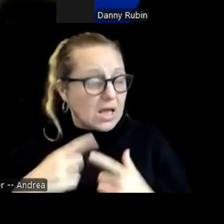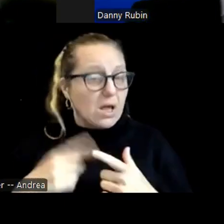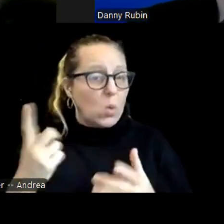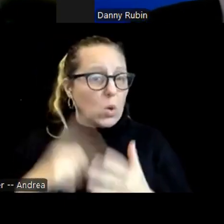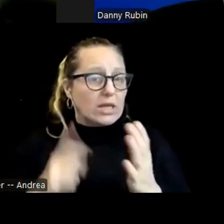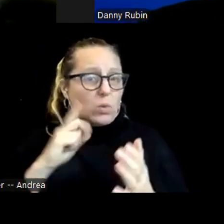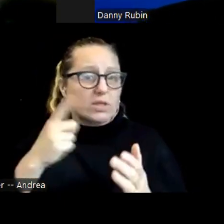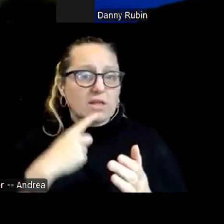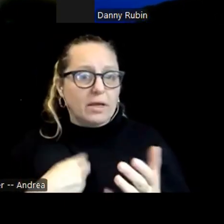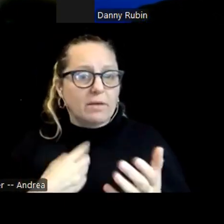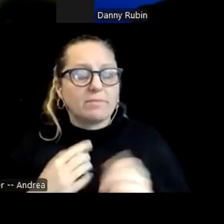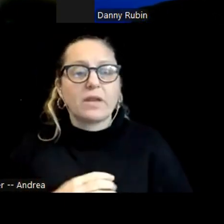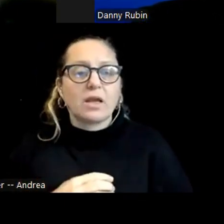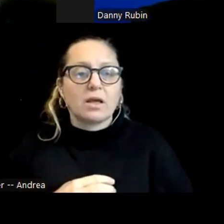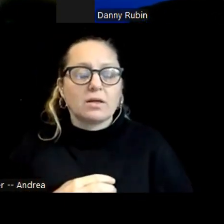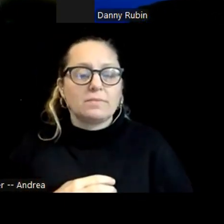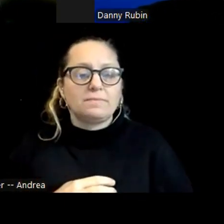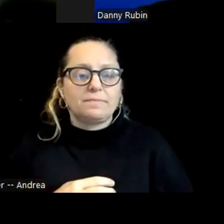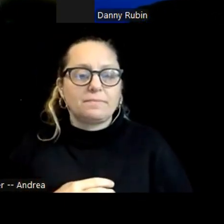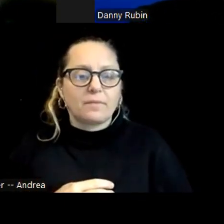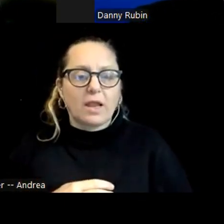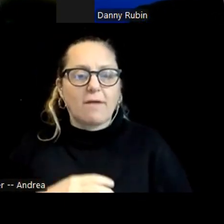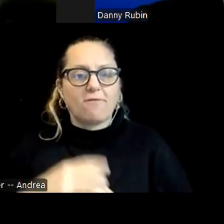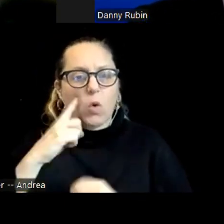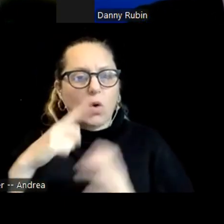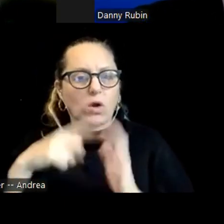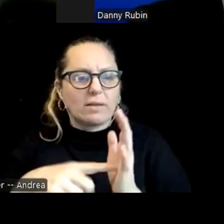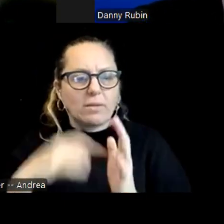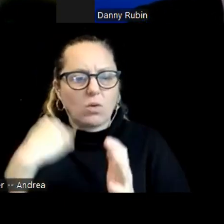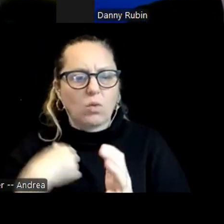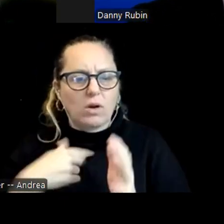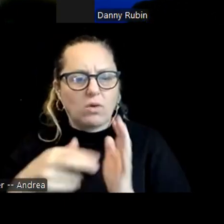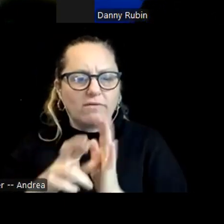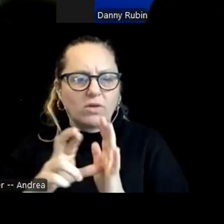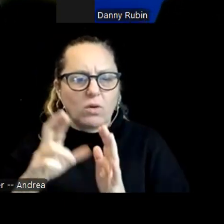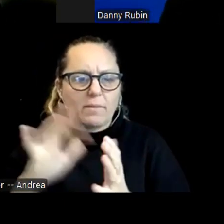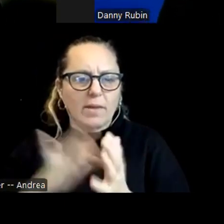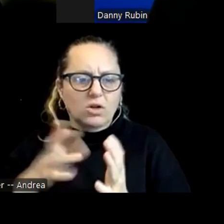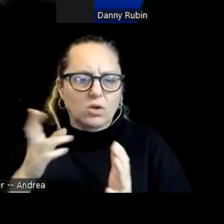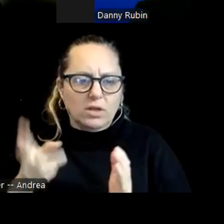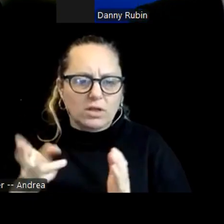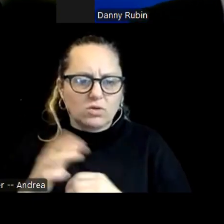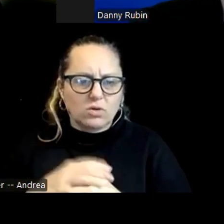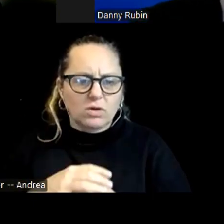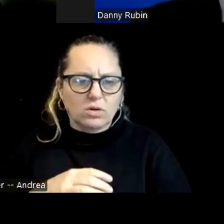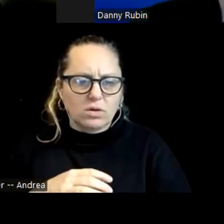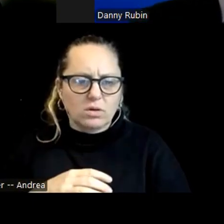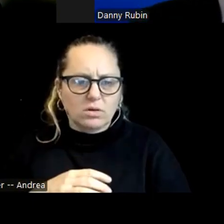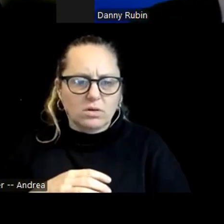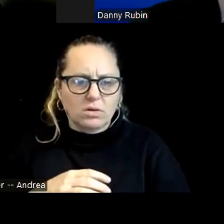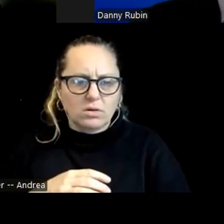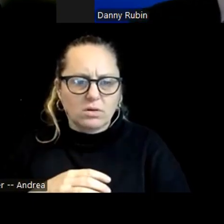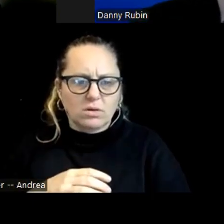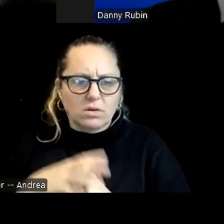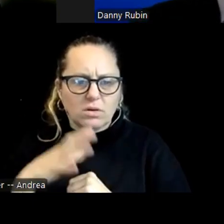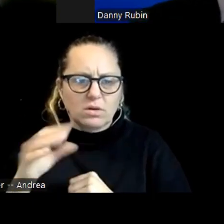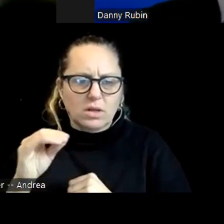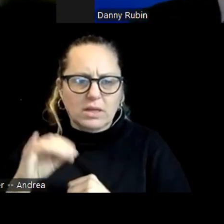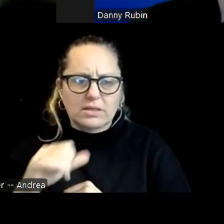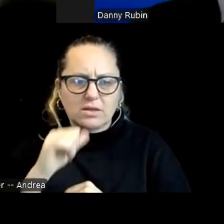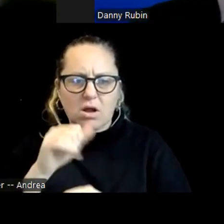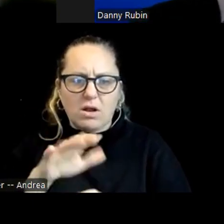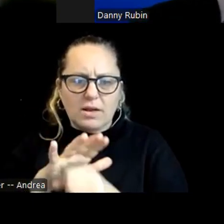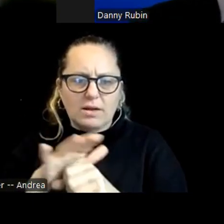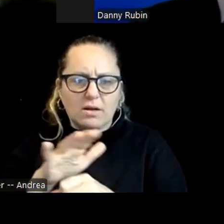me. If just say, for instance, we're reviewing a medical history, um, it is just not